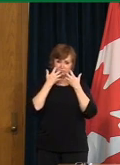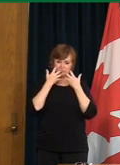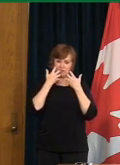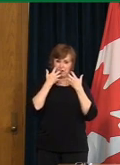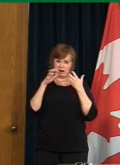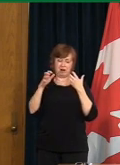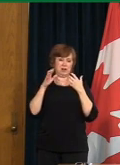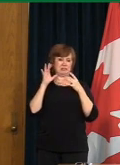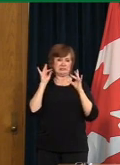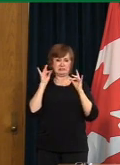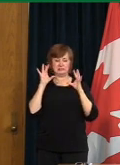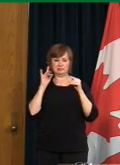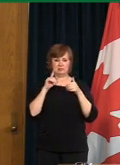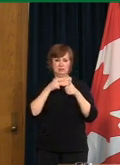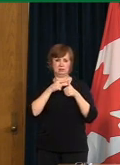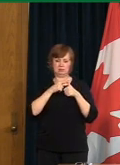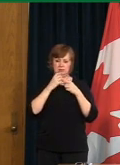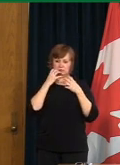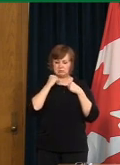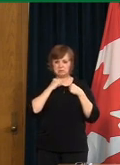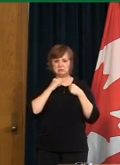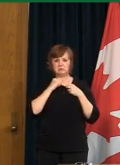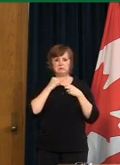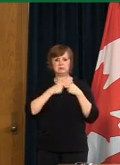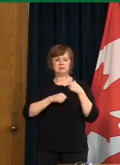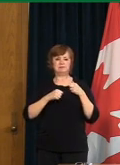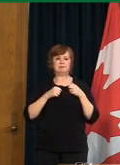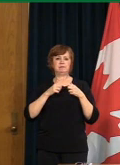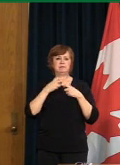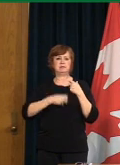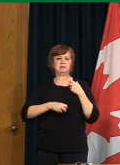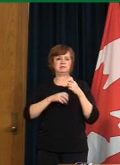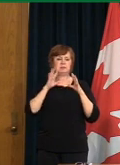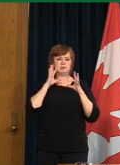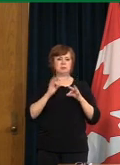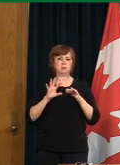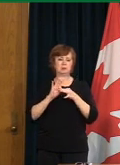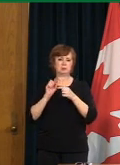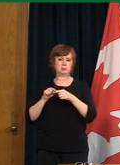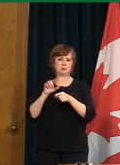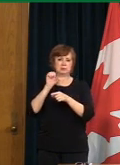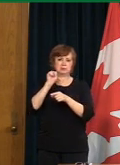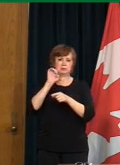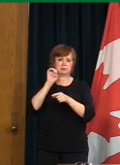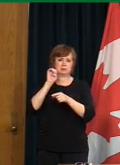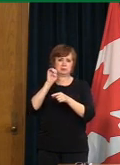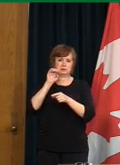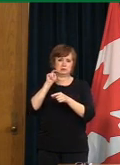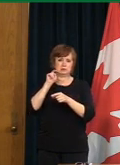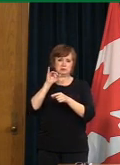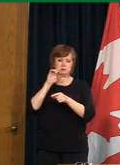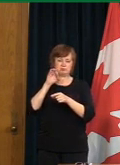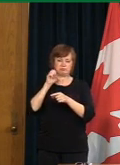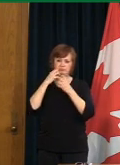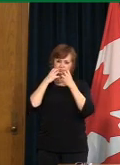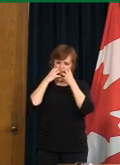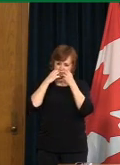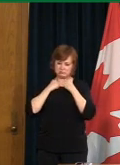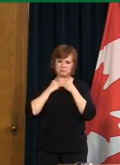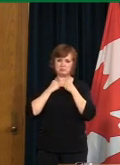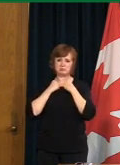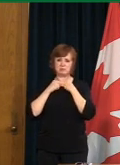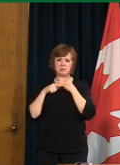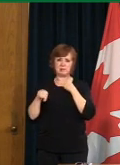for myself have been just those around our long-term care homes, our loved ones, our family members that are in those